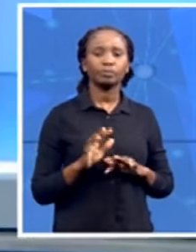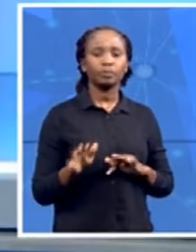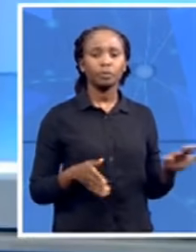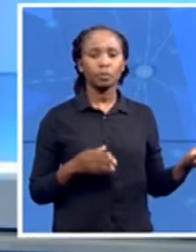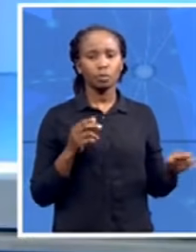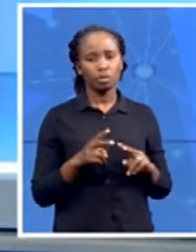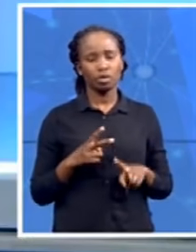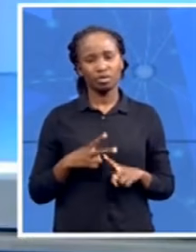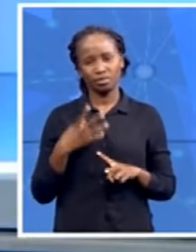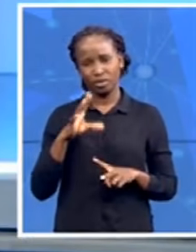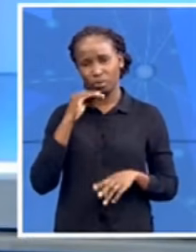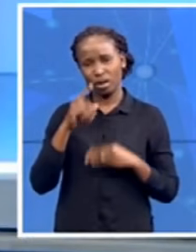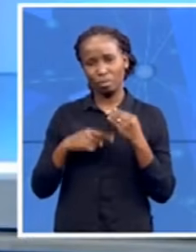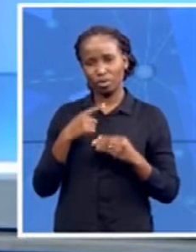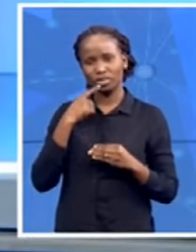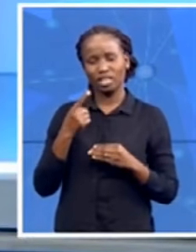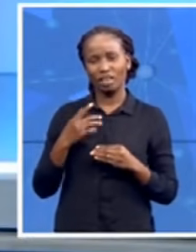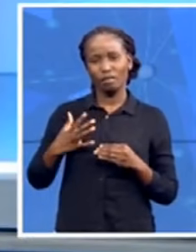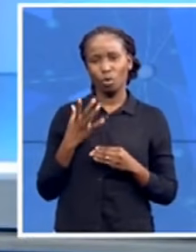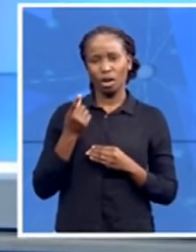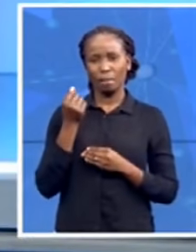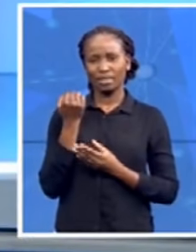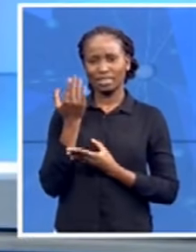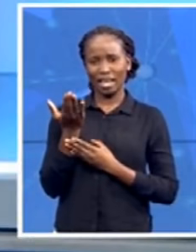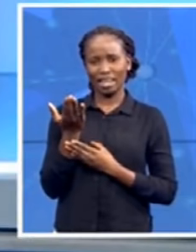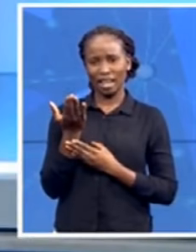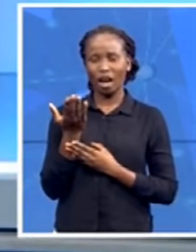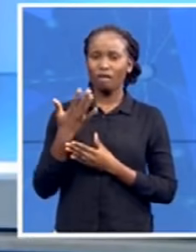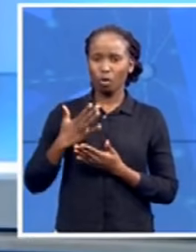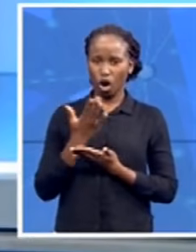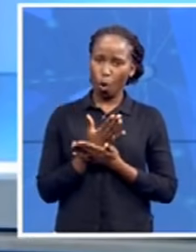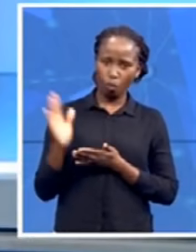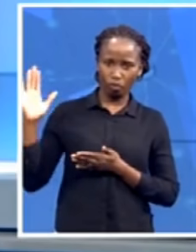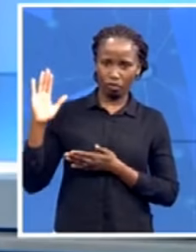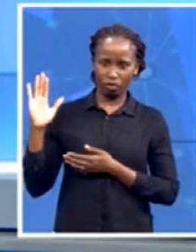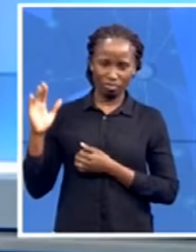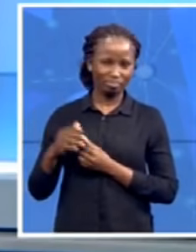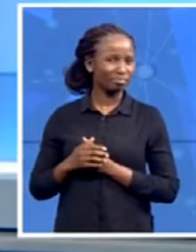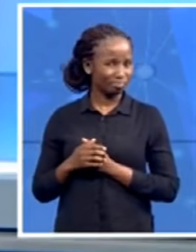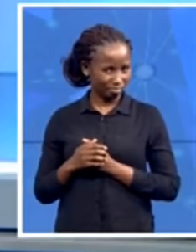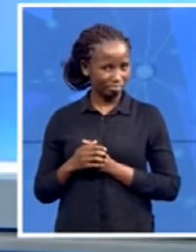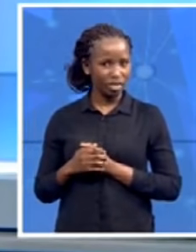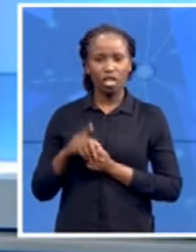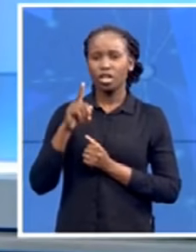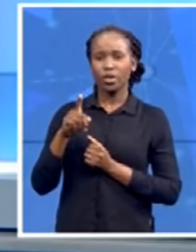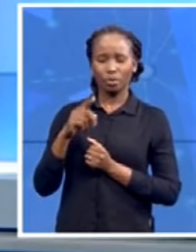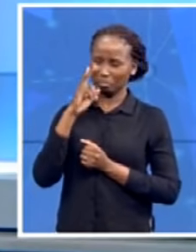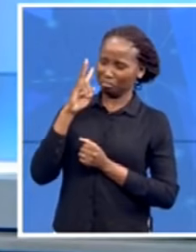in a EFF-led municipality. How do you envisage that will